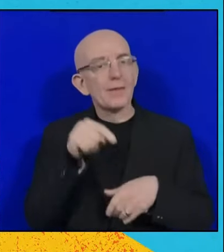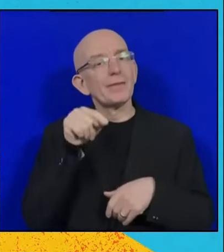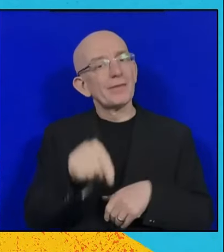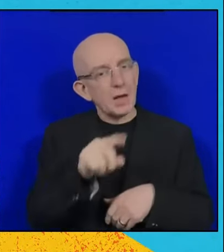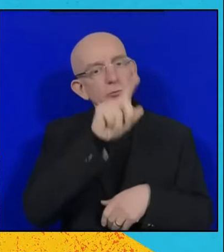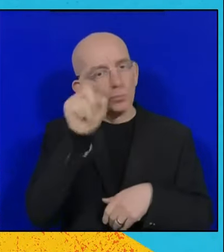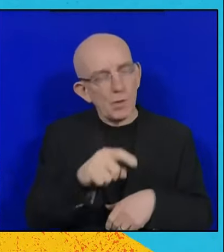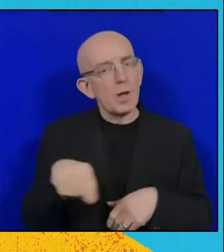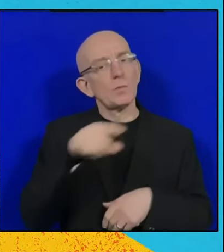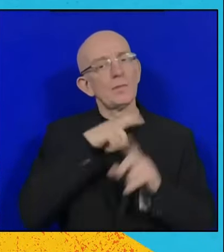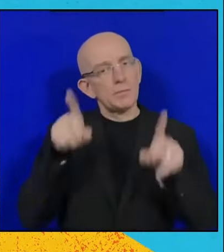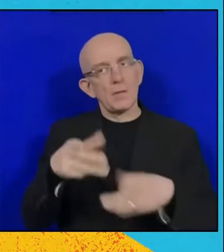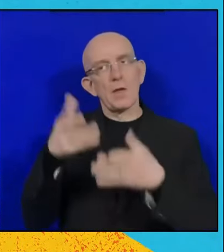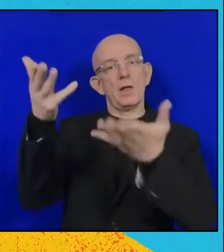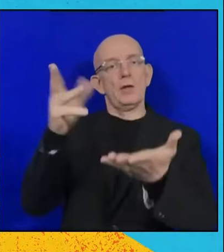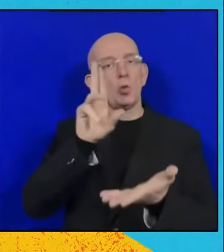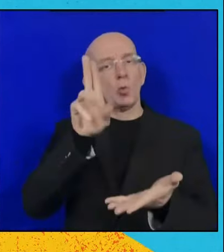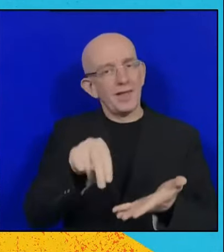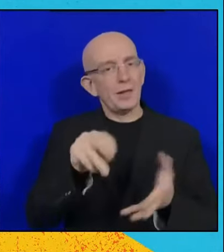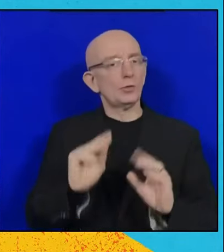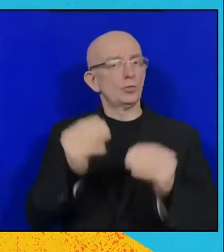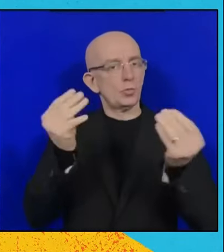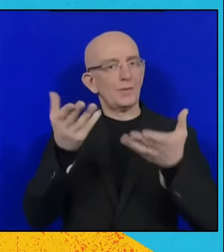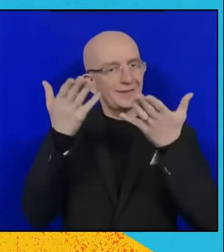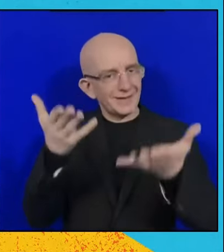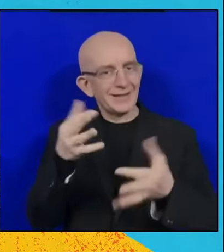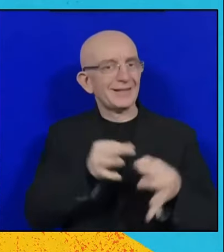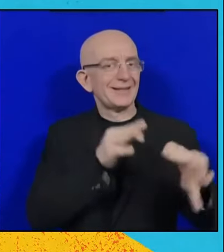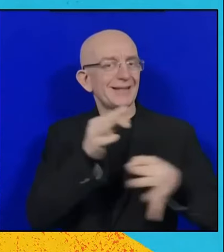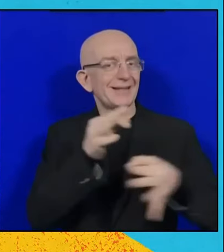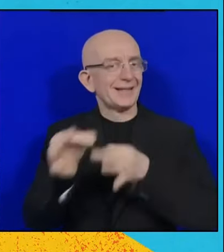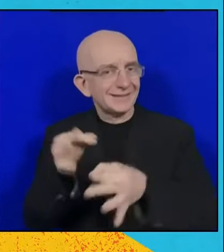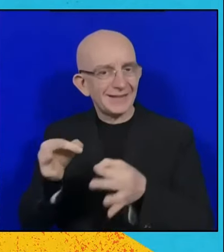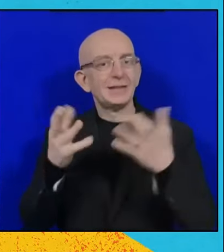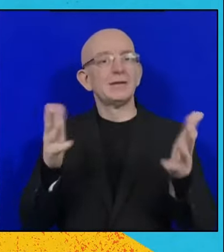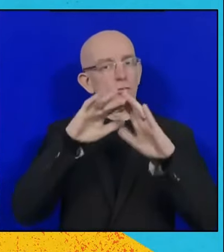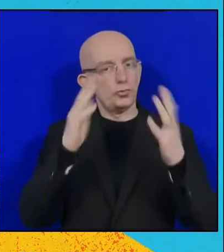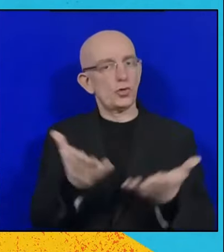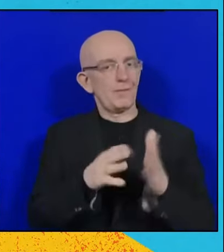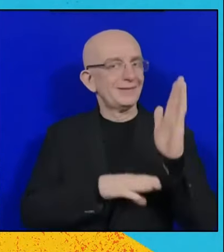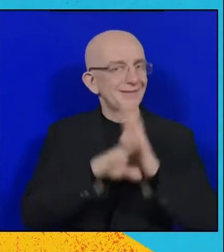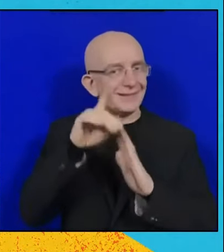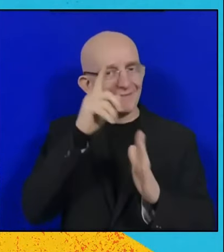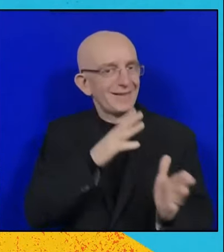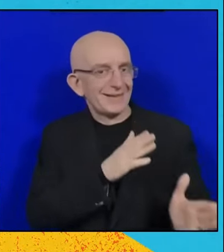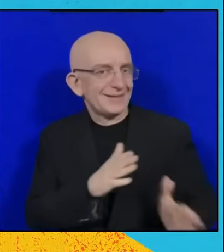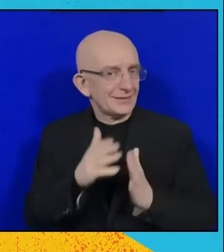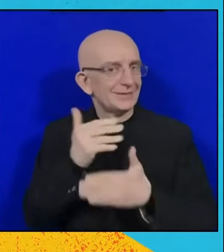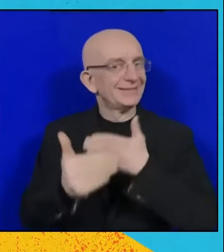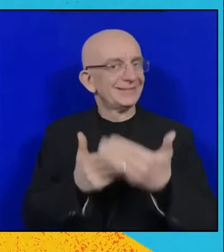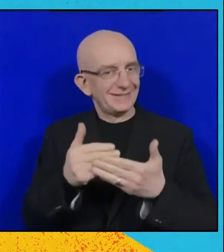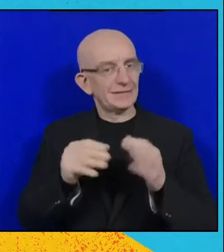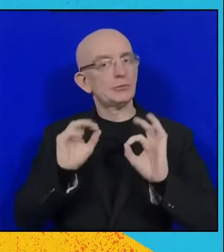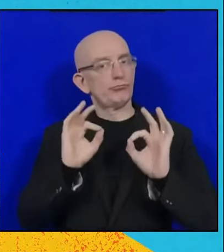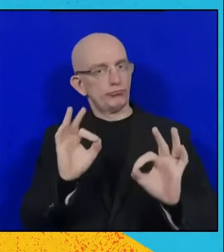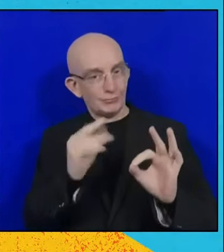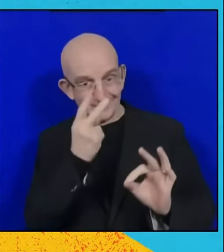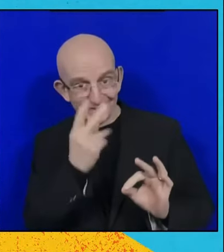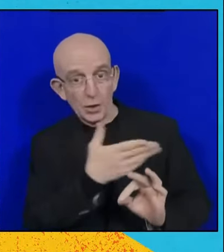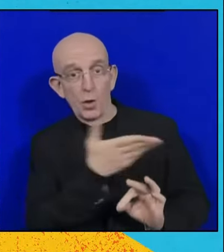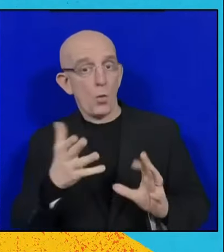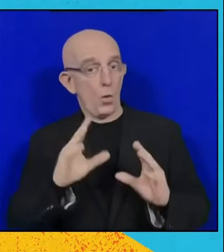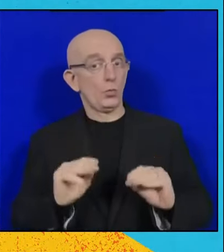So as to make sure our young people's rights are fully realized, so as to enhance young people's role in the post-pandemic recovery.